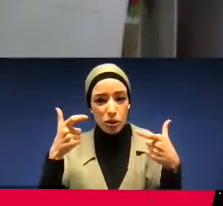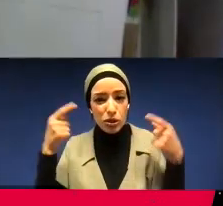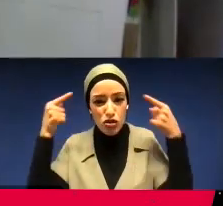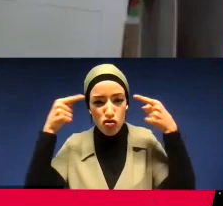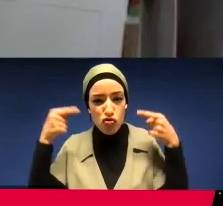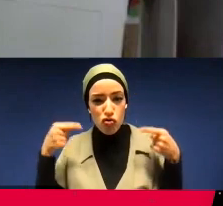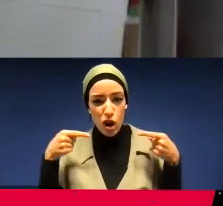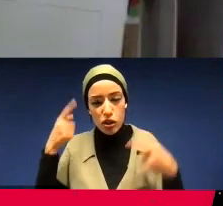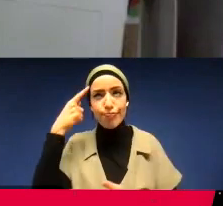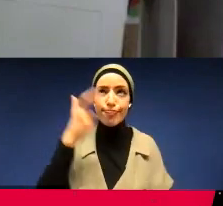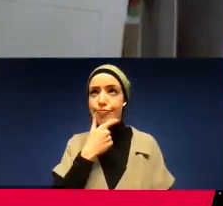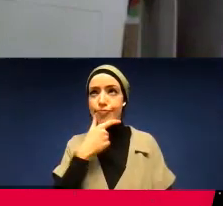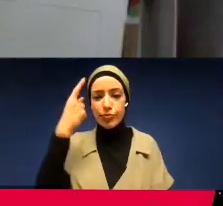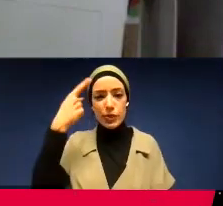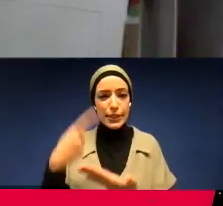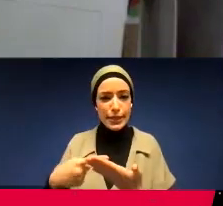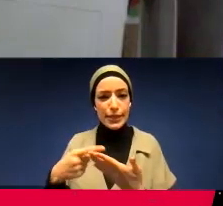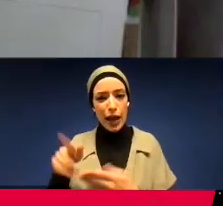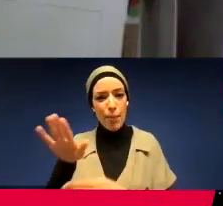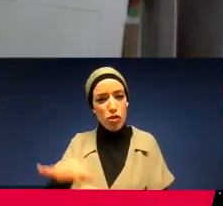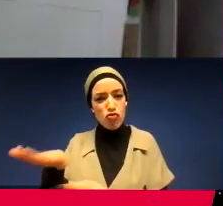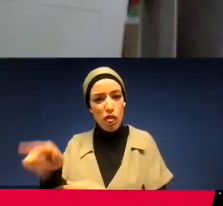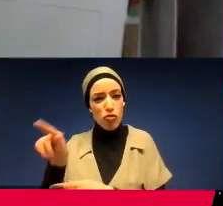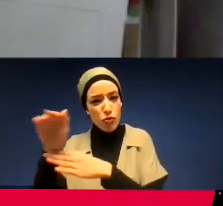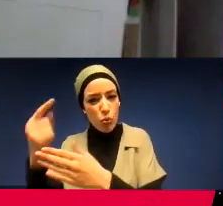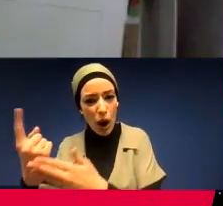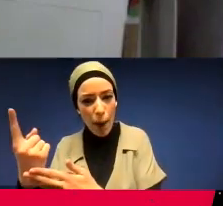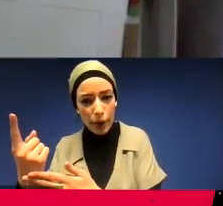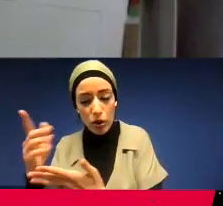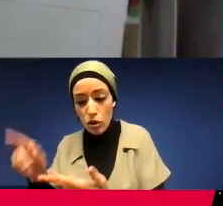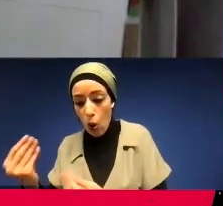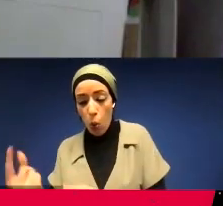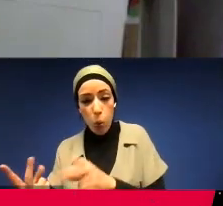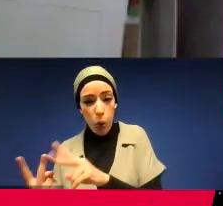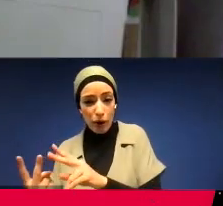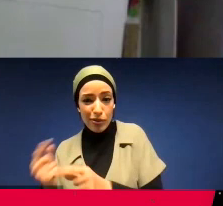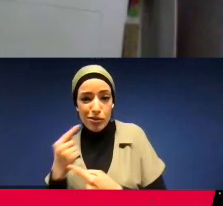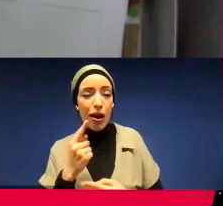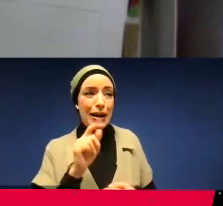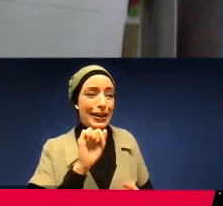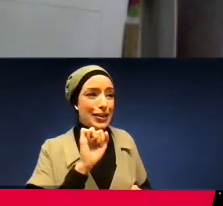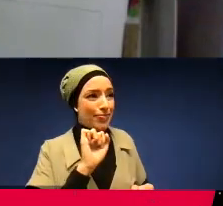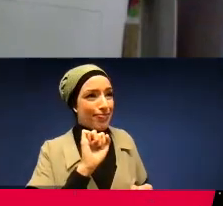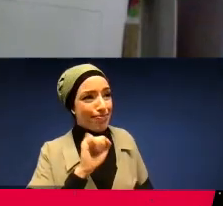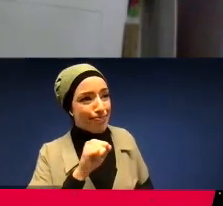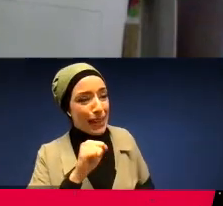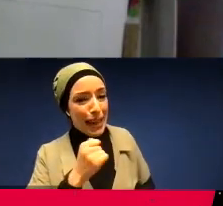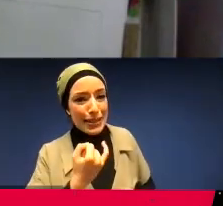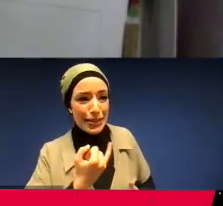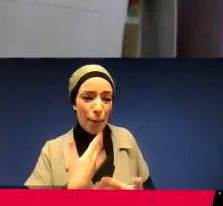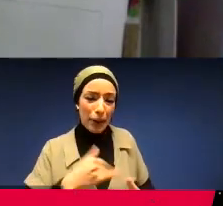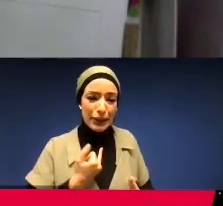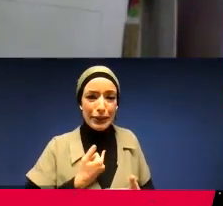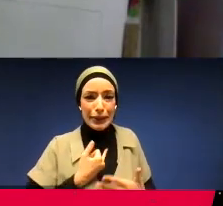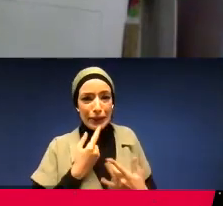or not. So his friend told him, look, I confess to the charges. So if I say yes, you have to say yes